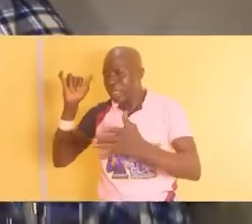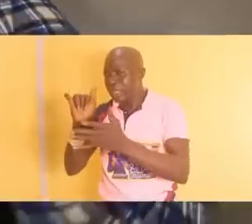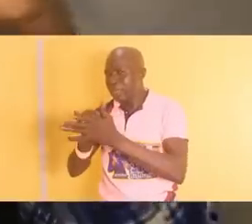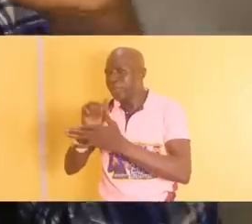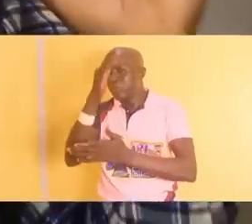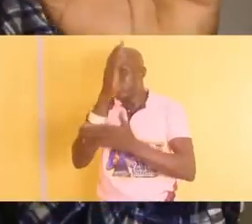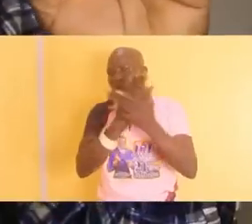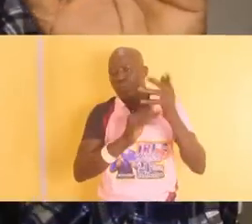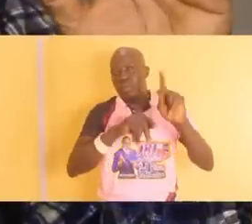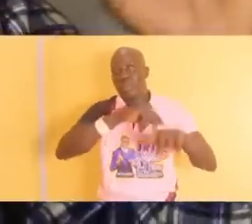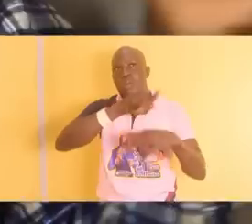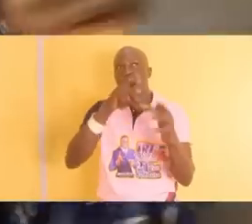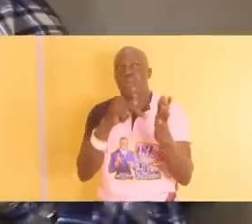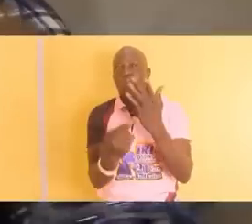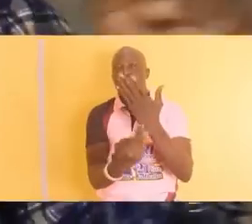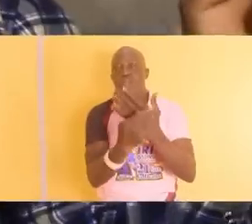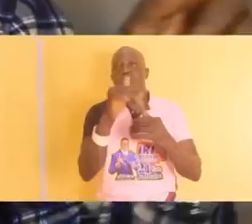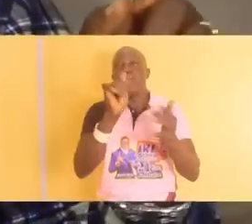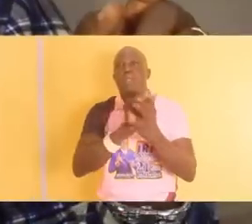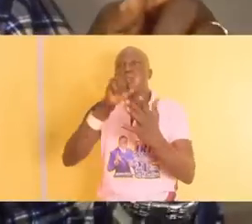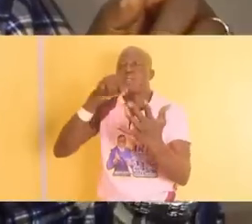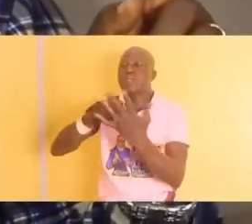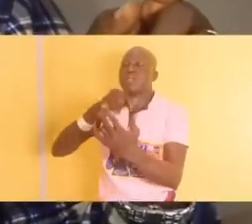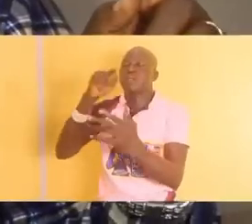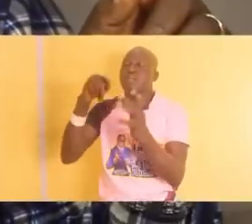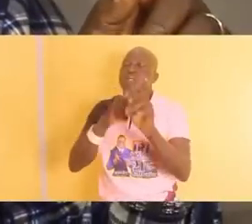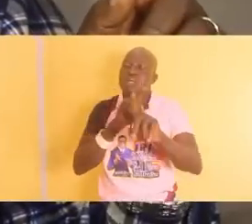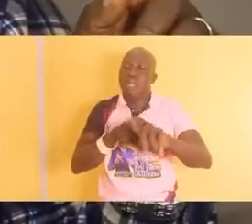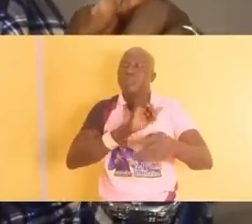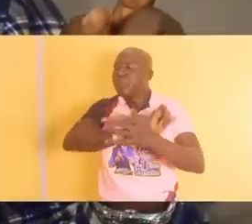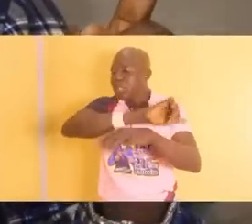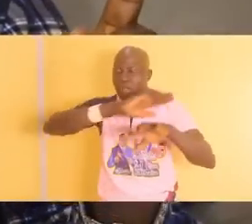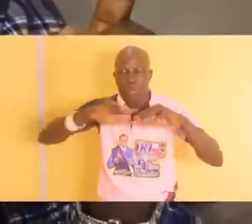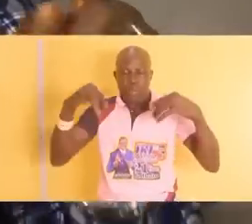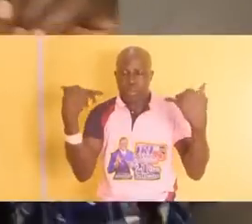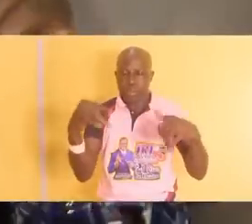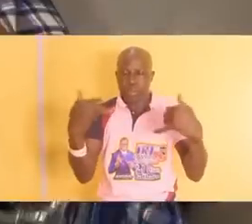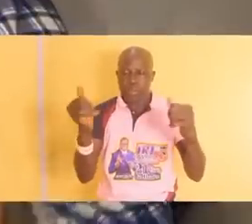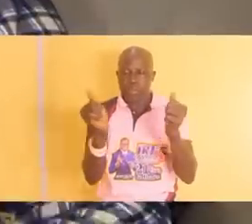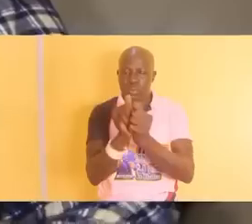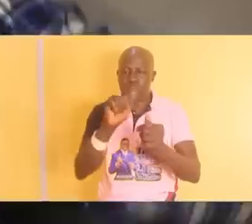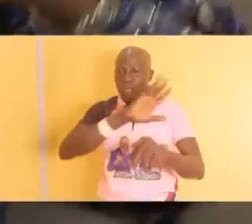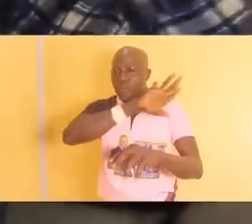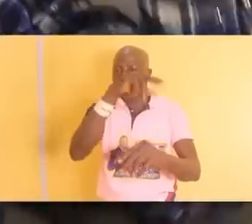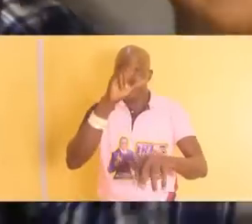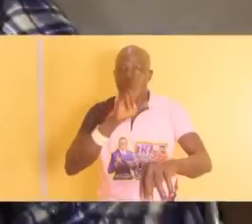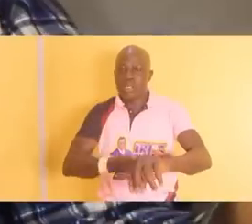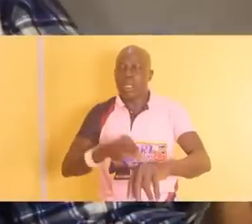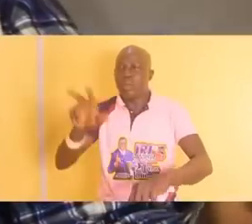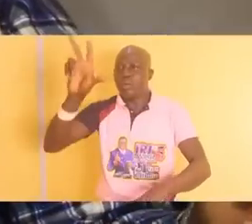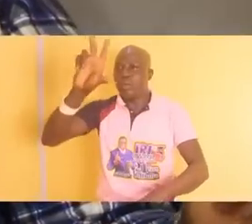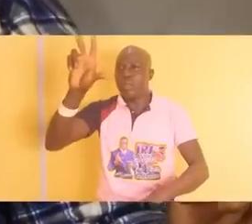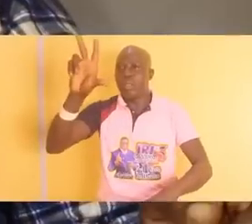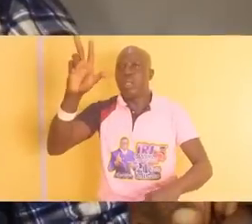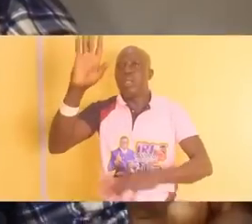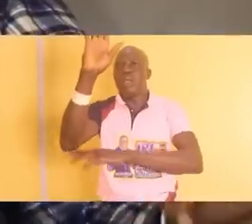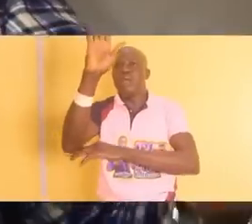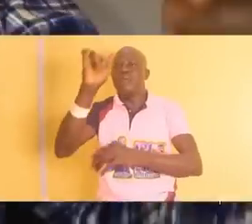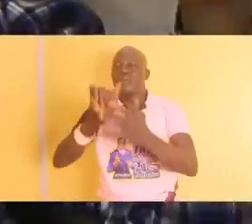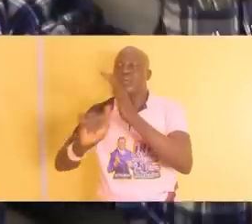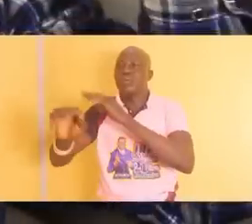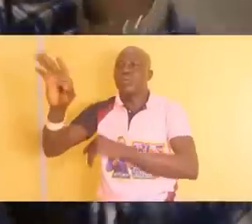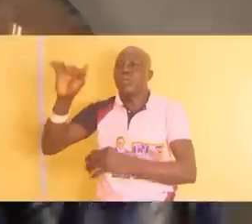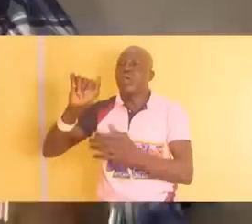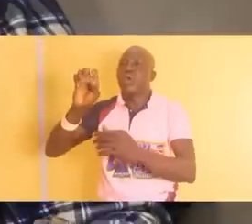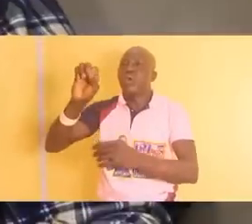that all these programs, this period, don't joke with that. Olu Lawyer program is 3